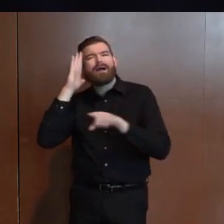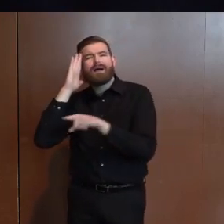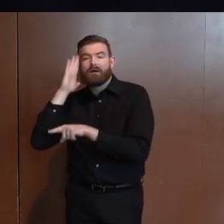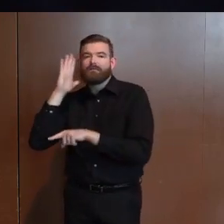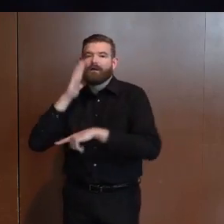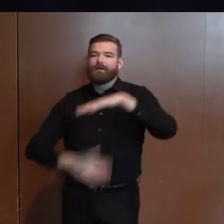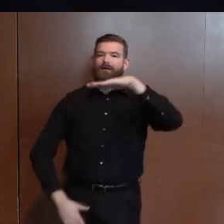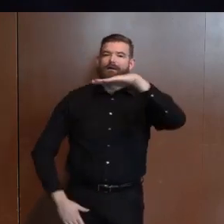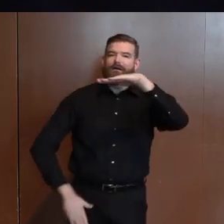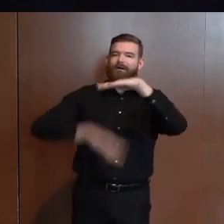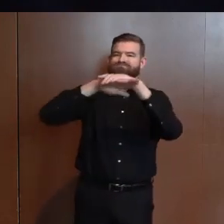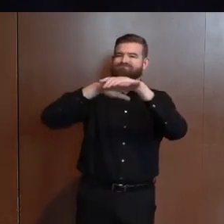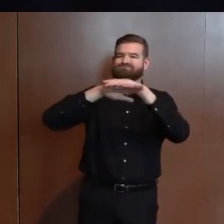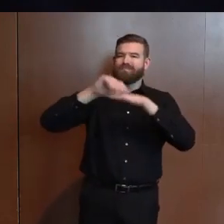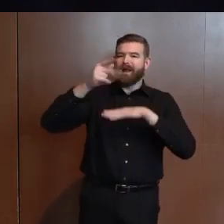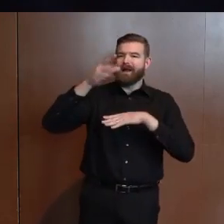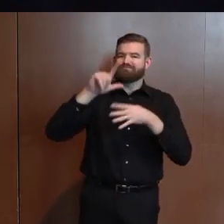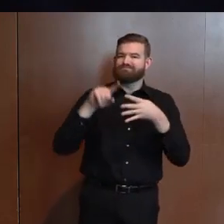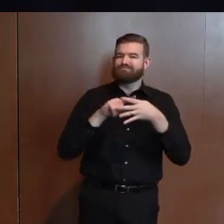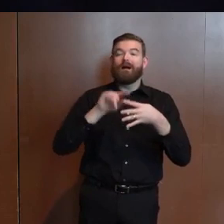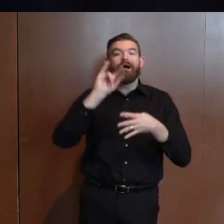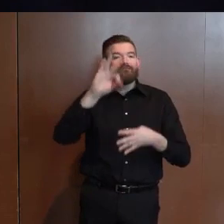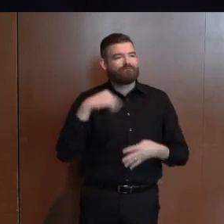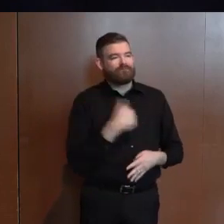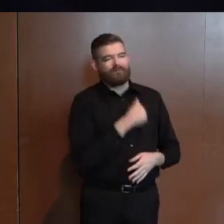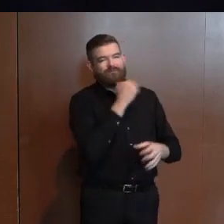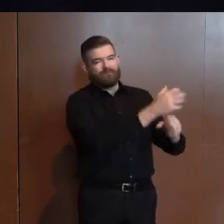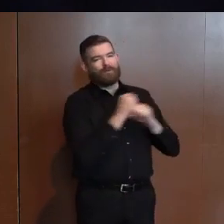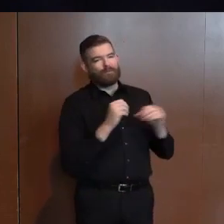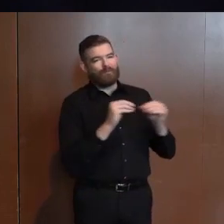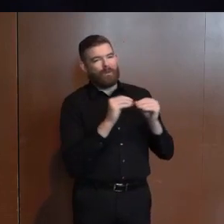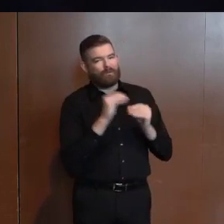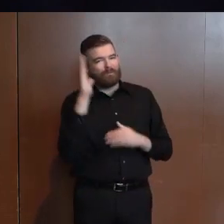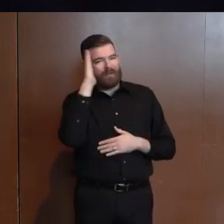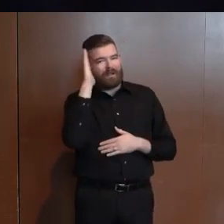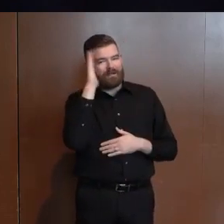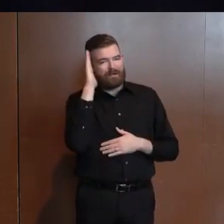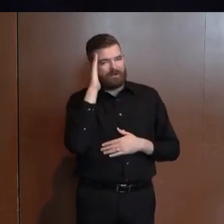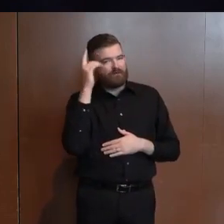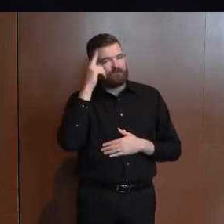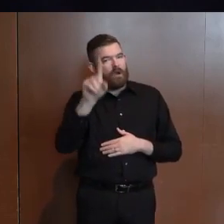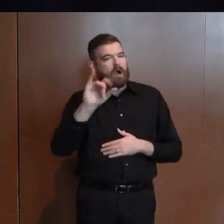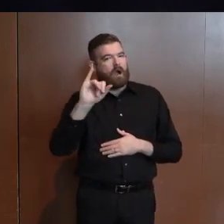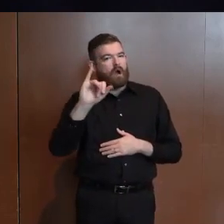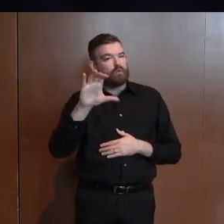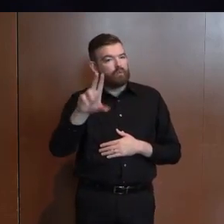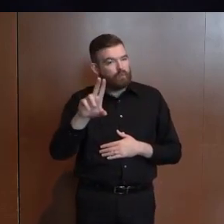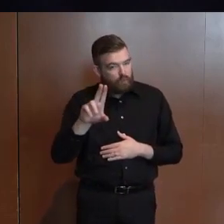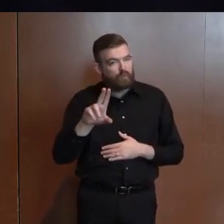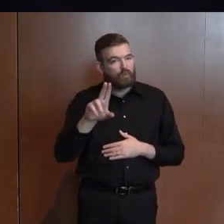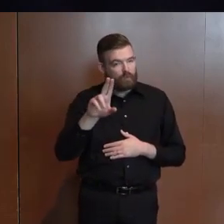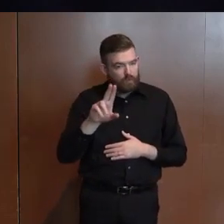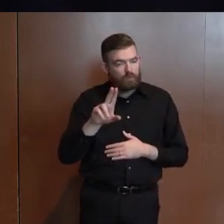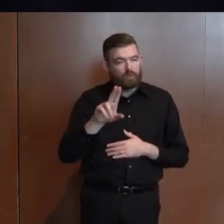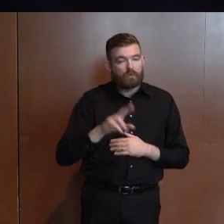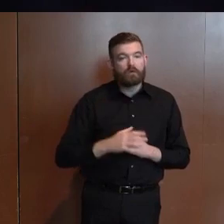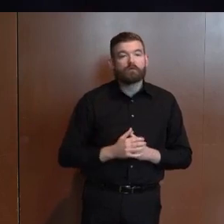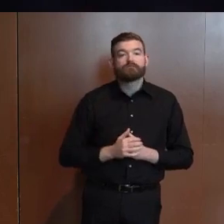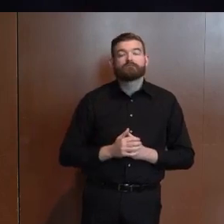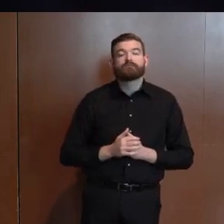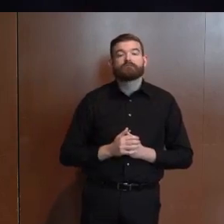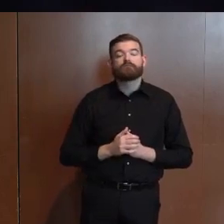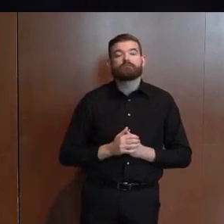care beds were opened. Increasing critical care capacity is the key to managing the surge. Well, it